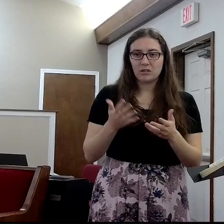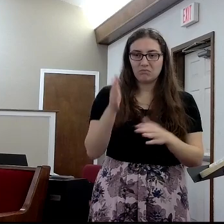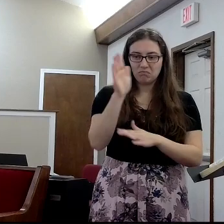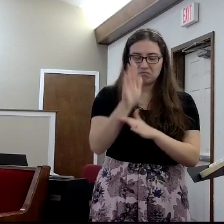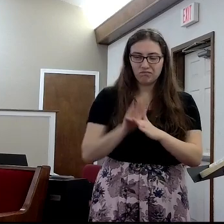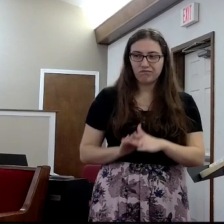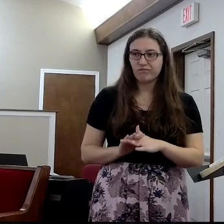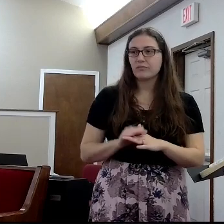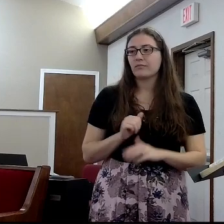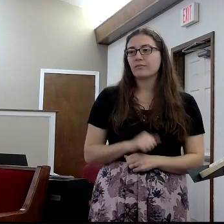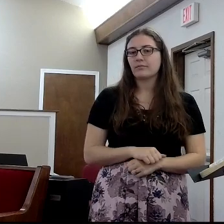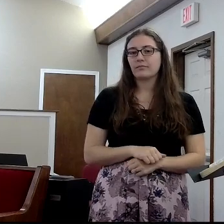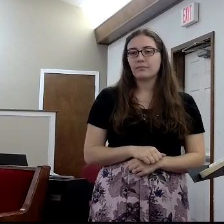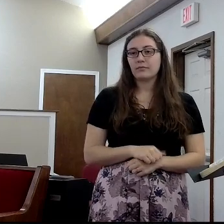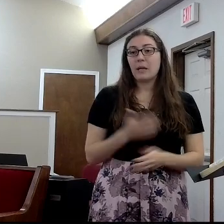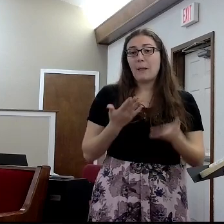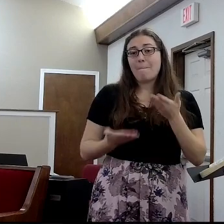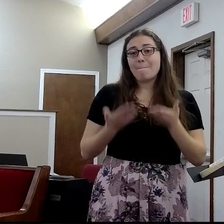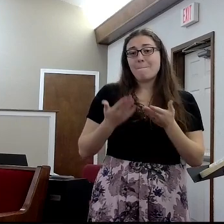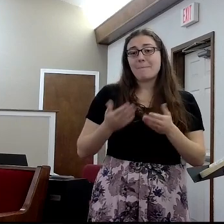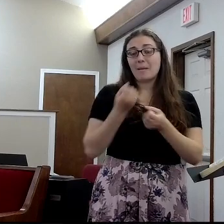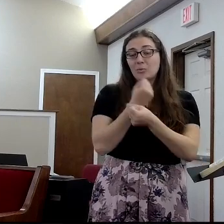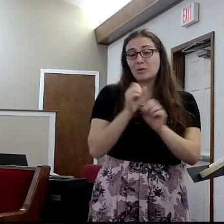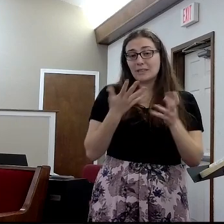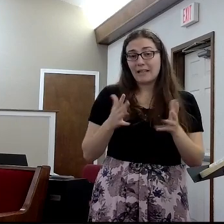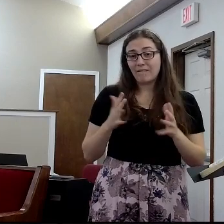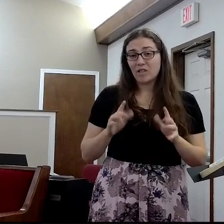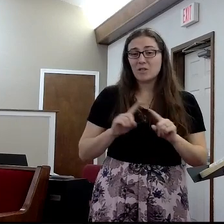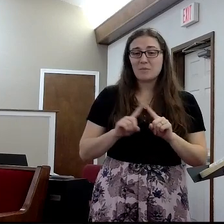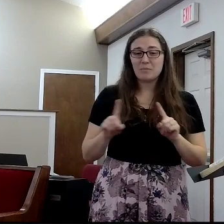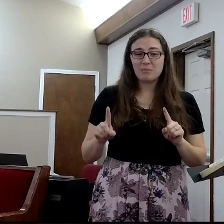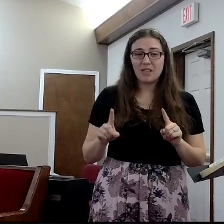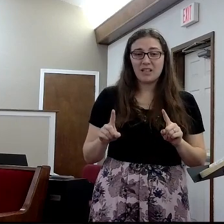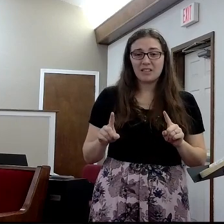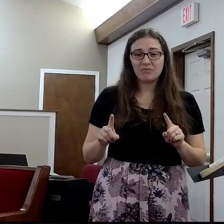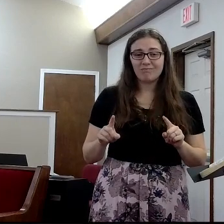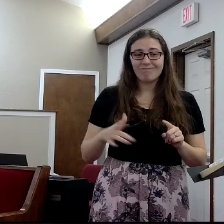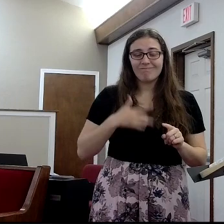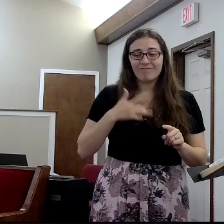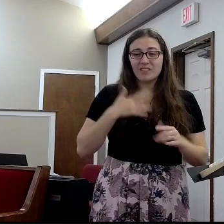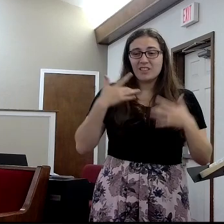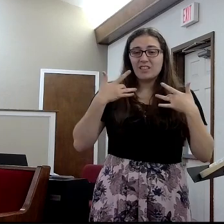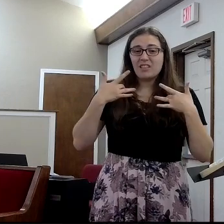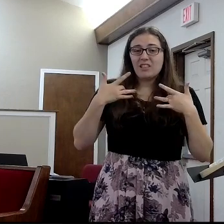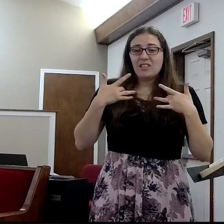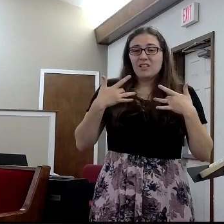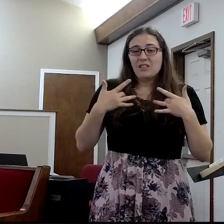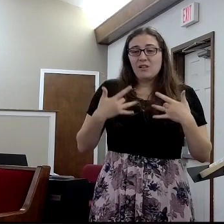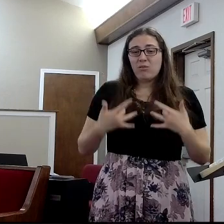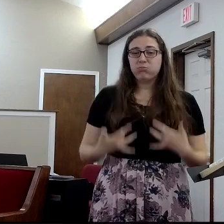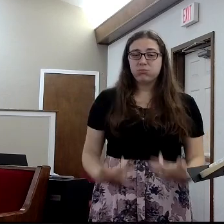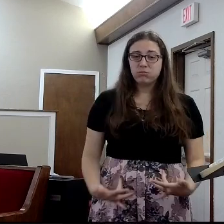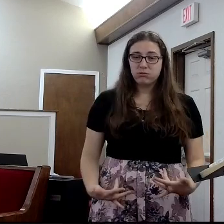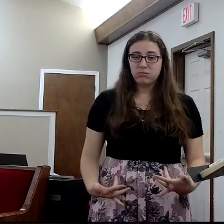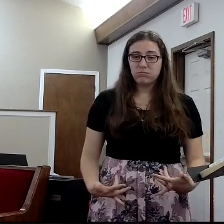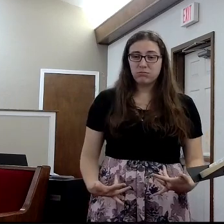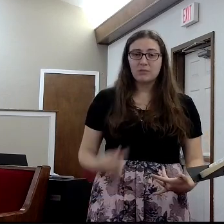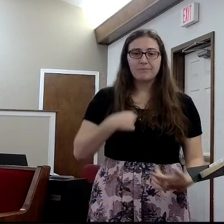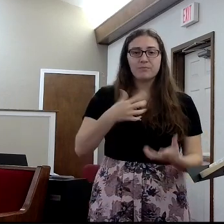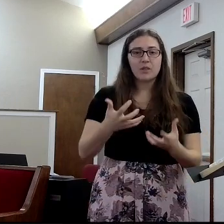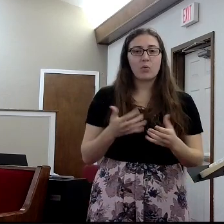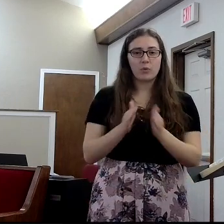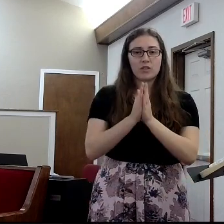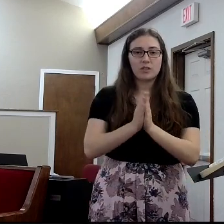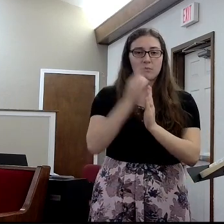I see your hands. You can put those down. Lastly, maybe you're saved. You're living the way that you should, but you just feel